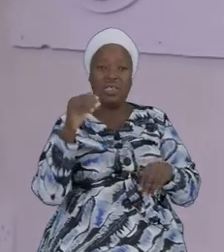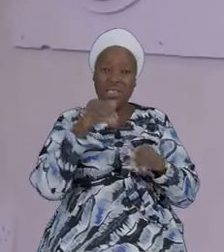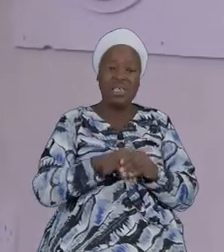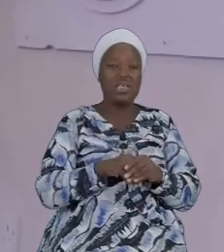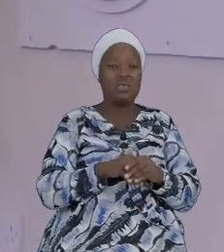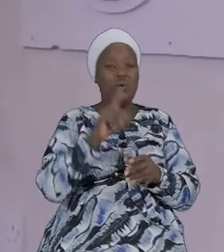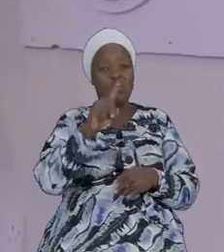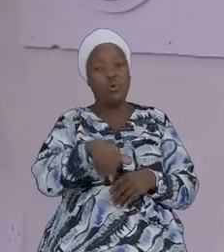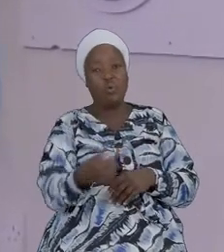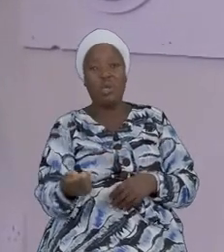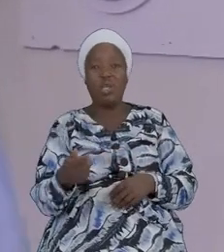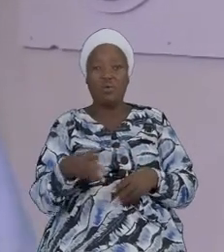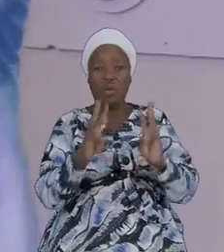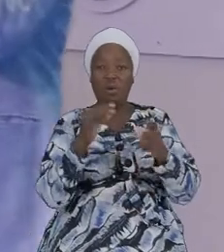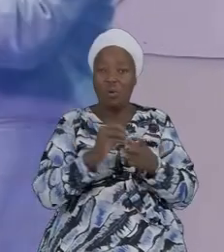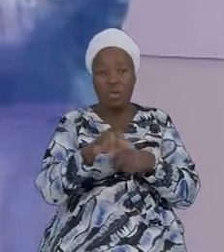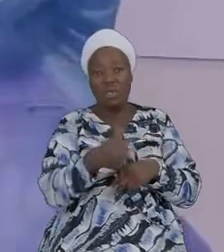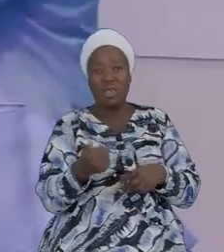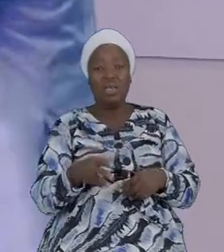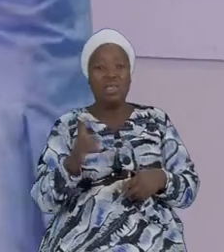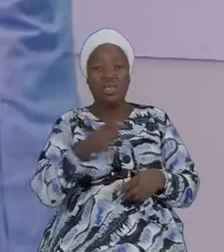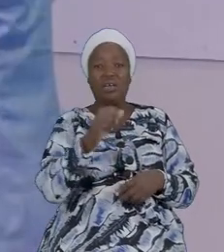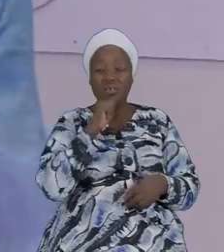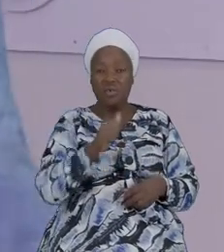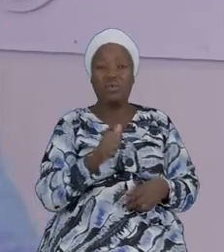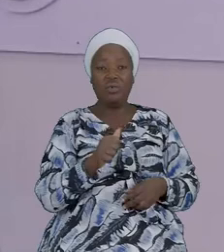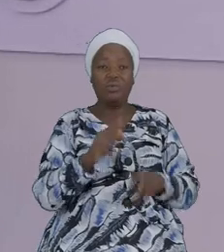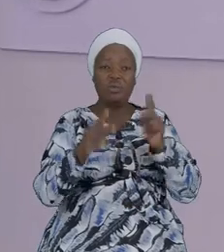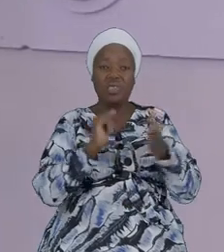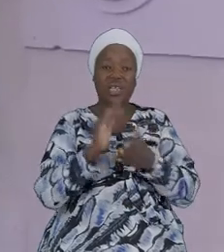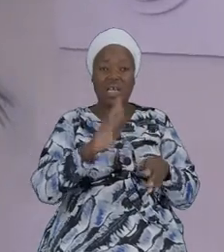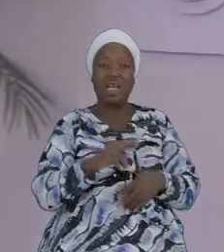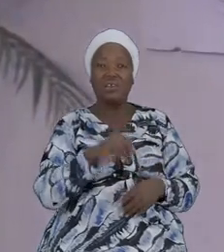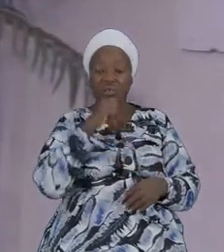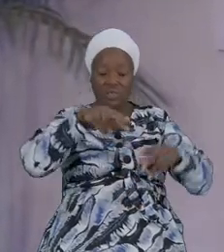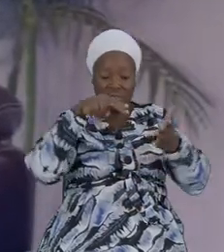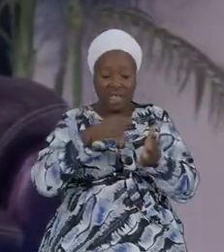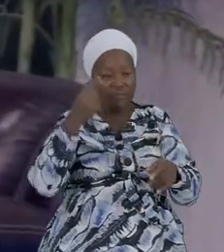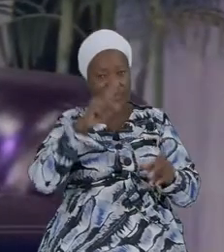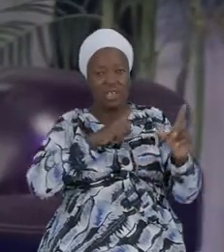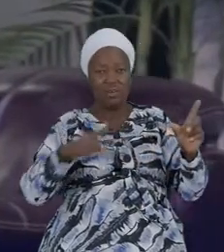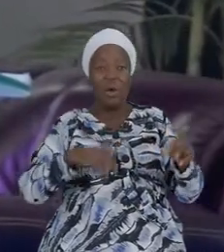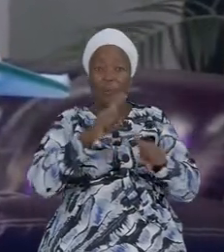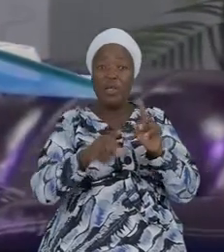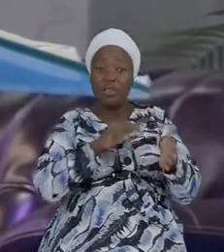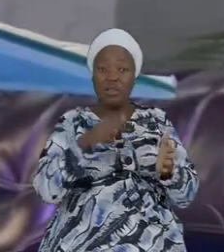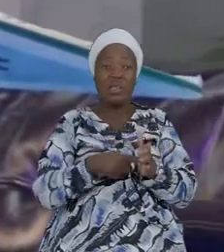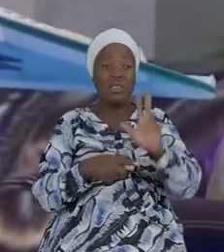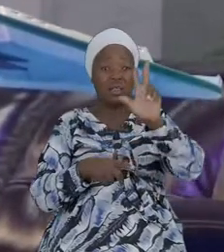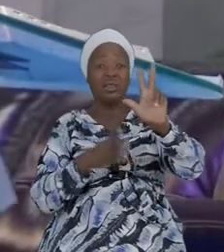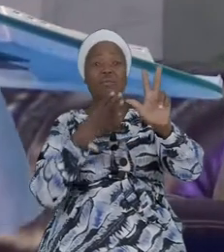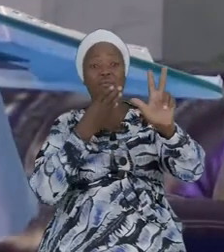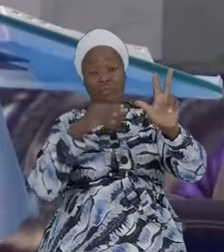not incorruptible. But Shadrach, Meshach, and Abednego, they were incorruptible creatures.